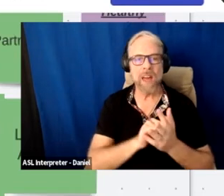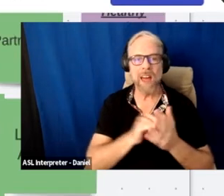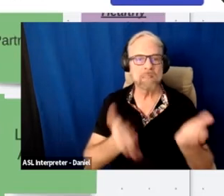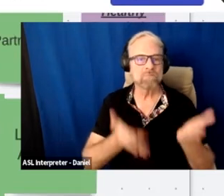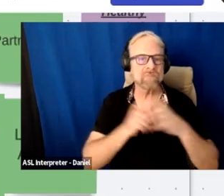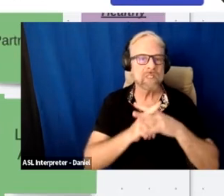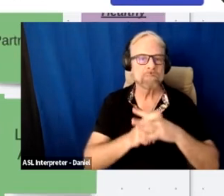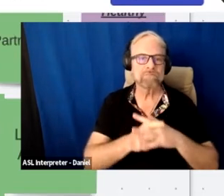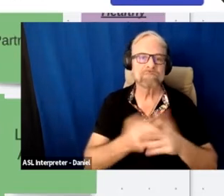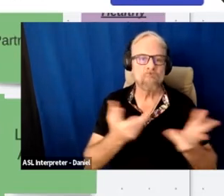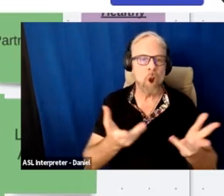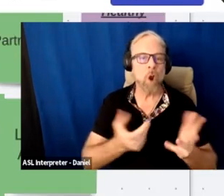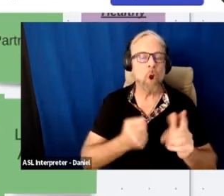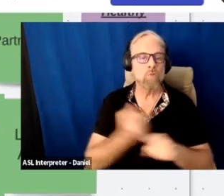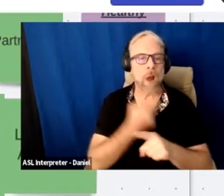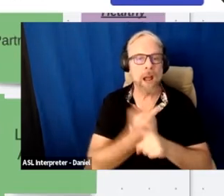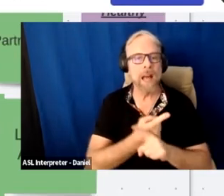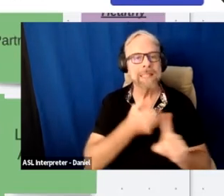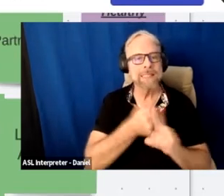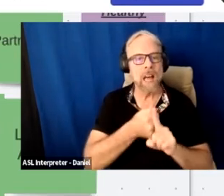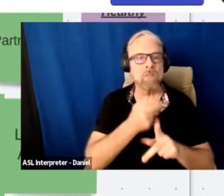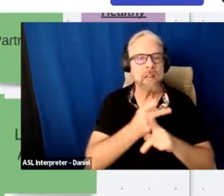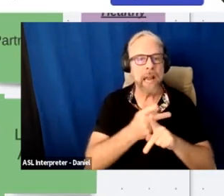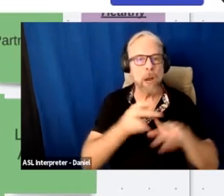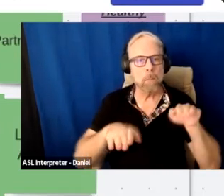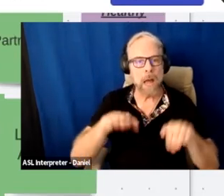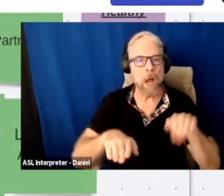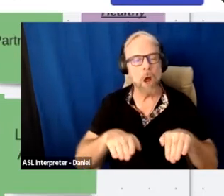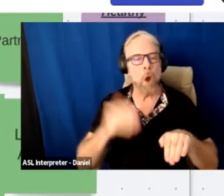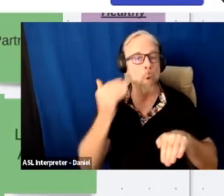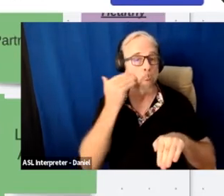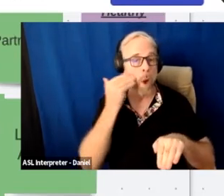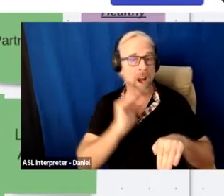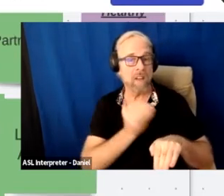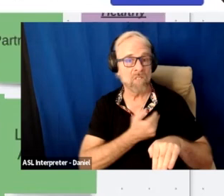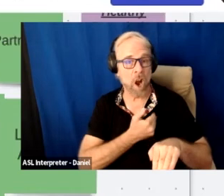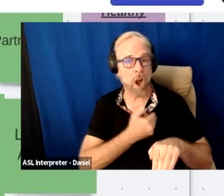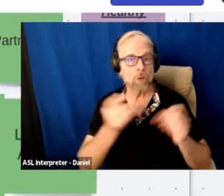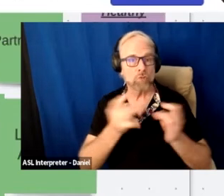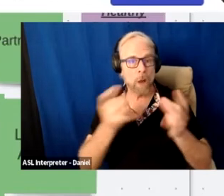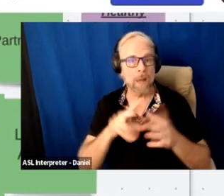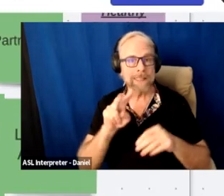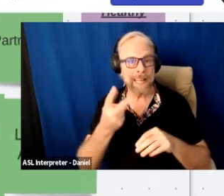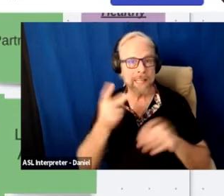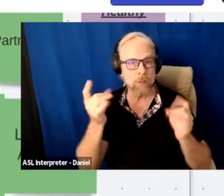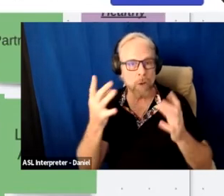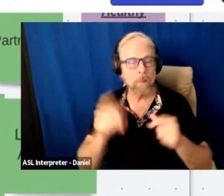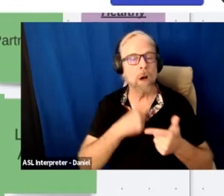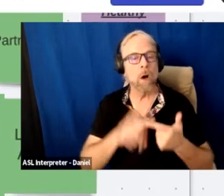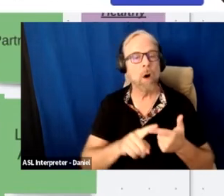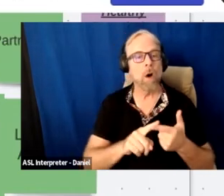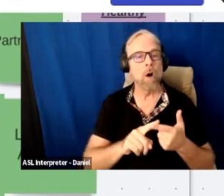regularly about that self-care balance, you know, being aware of our own trauma, secondary trauma. The other thing